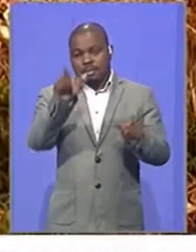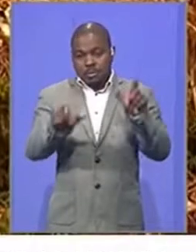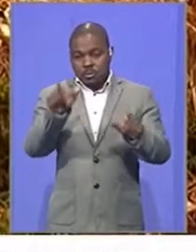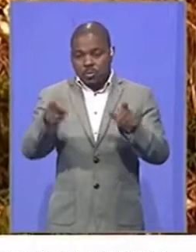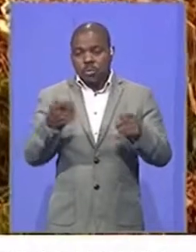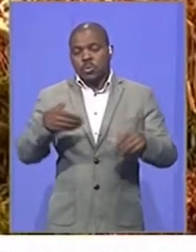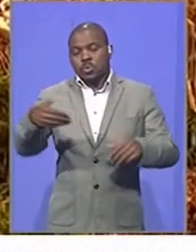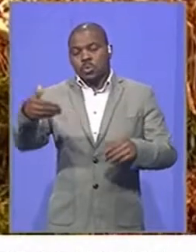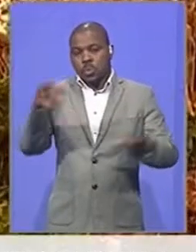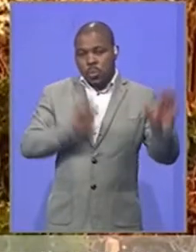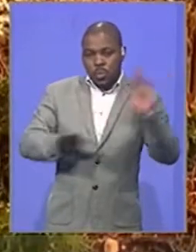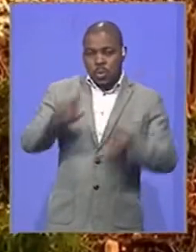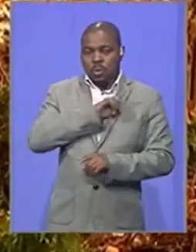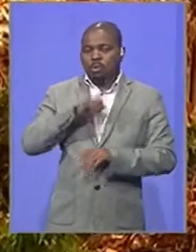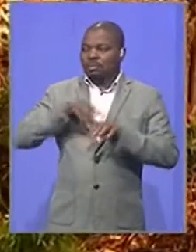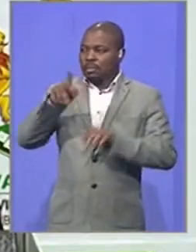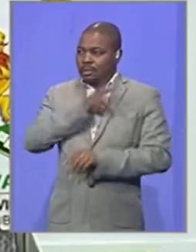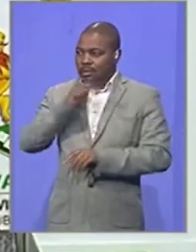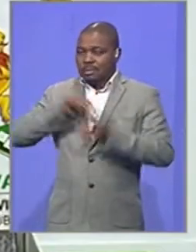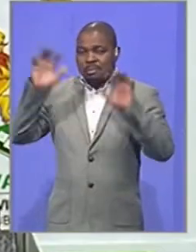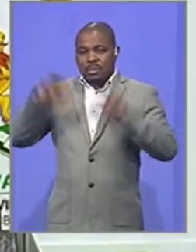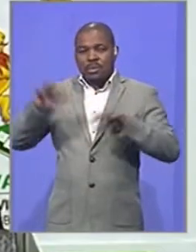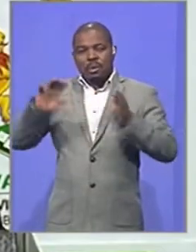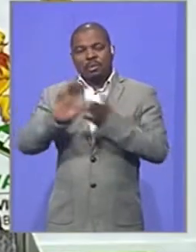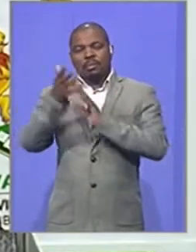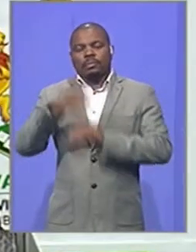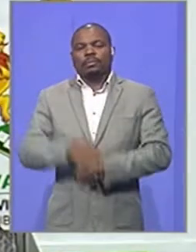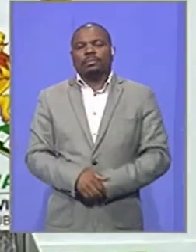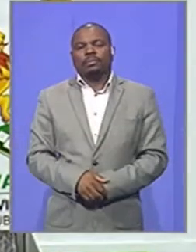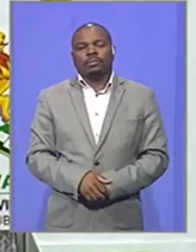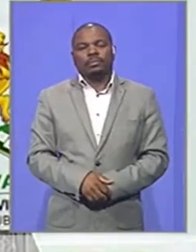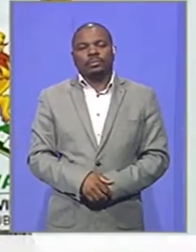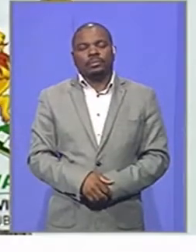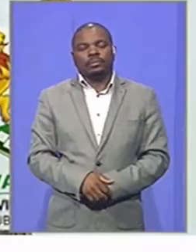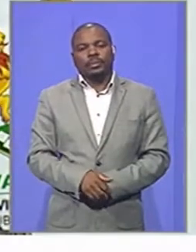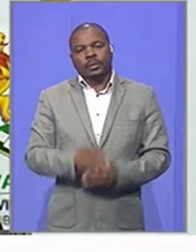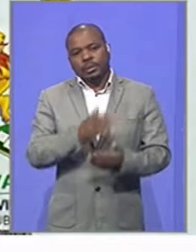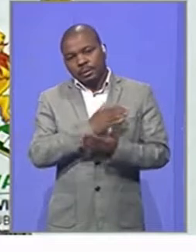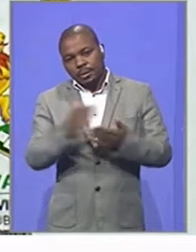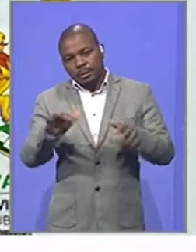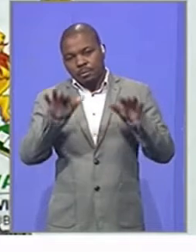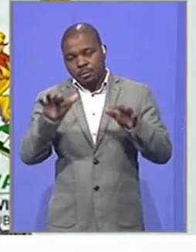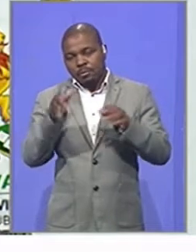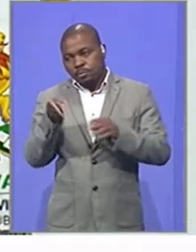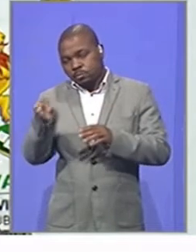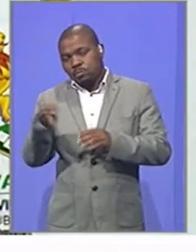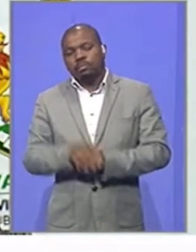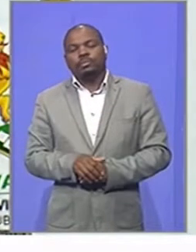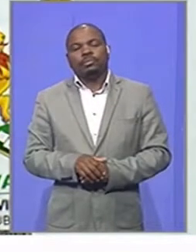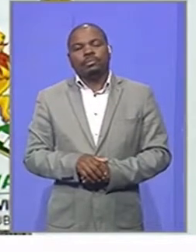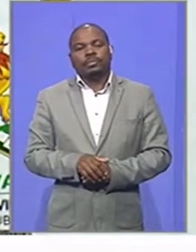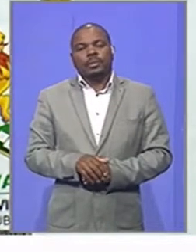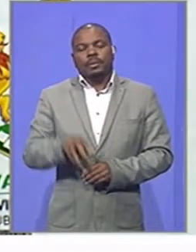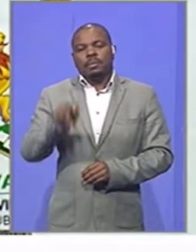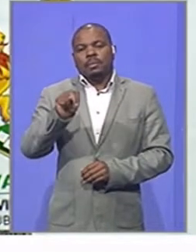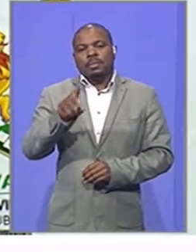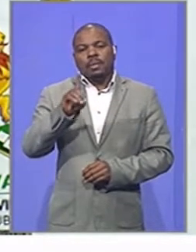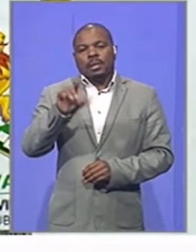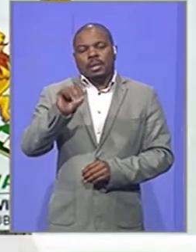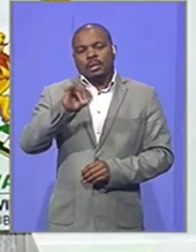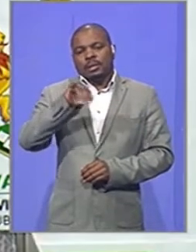tša matlakadibe ka KwaZulu-Natal. Among those, we speak of the Mdletshe